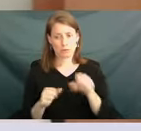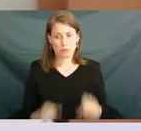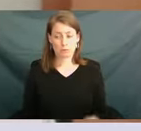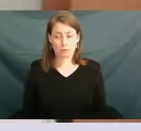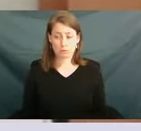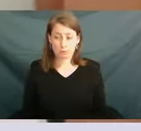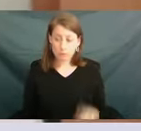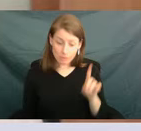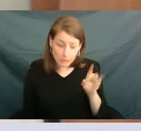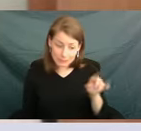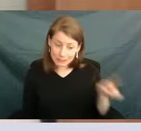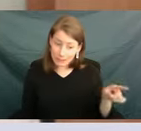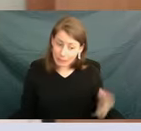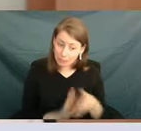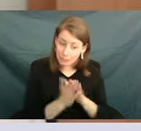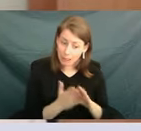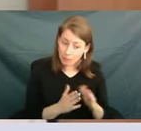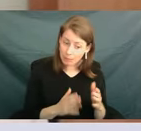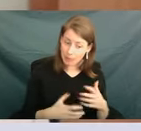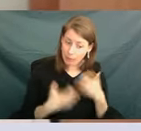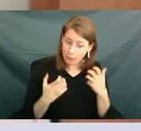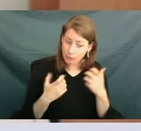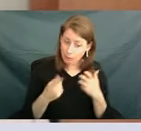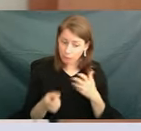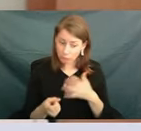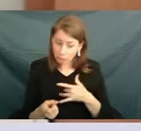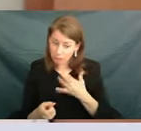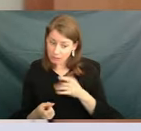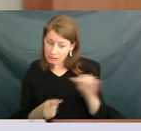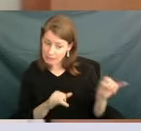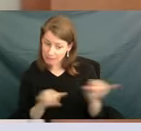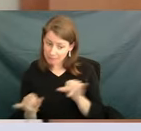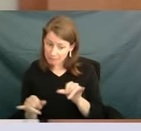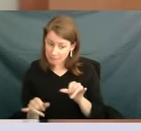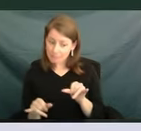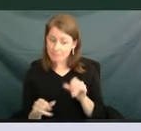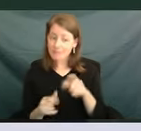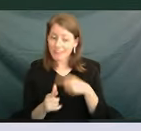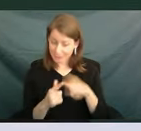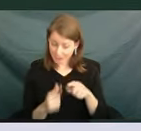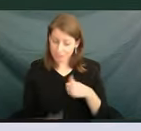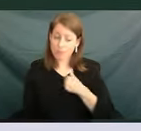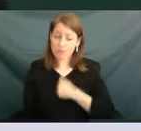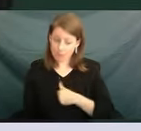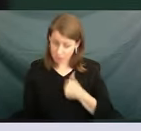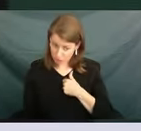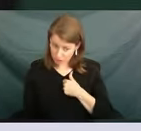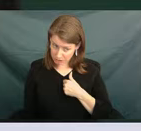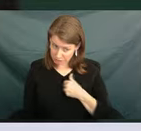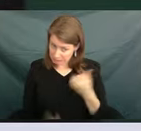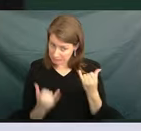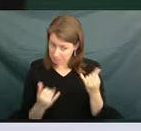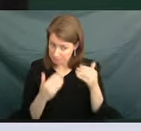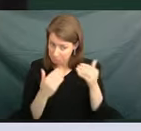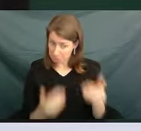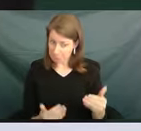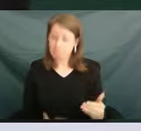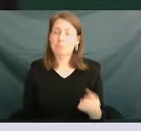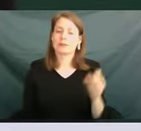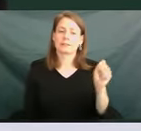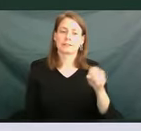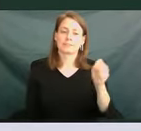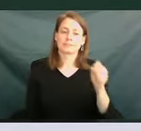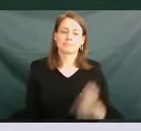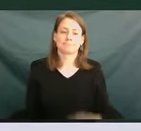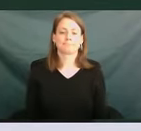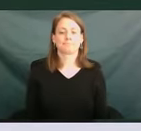But then you apologised to each other. And has it been okay since? Yeah. When we first started the meetings, he couldn't remember